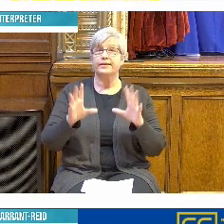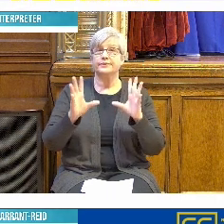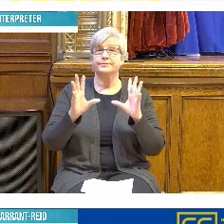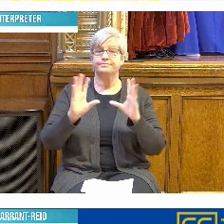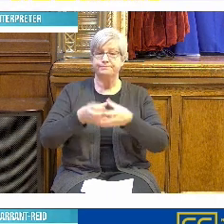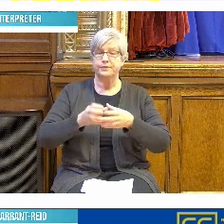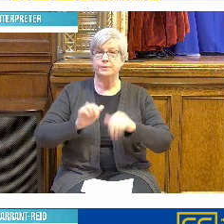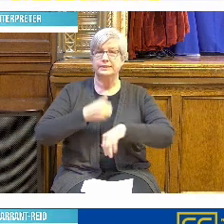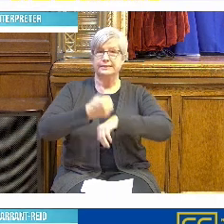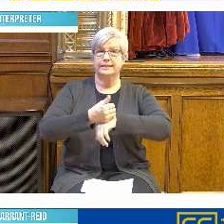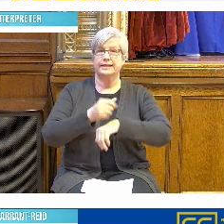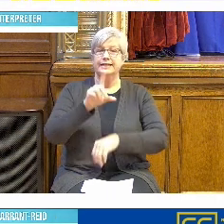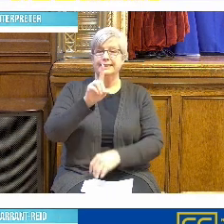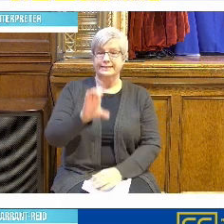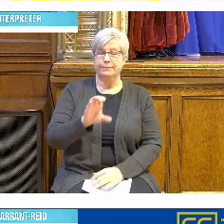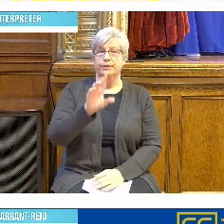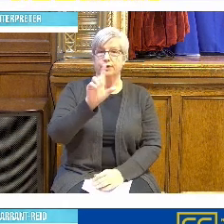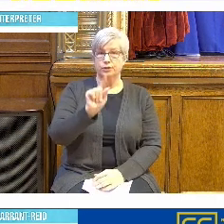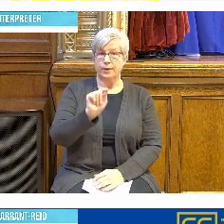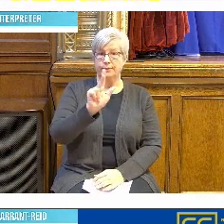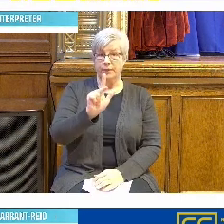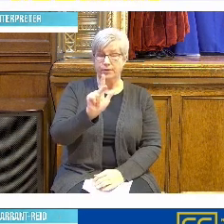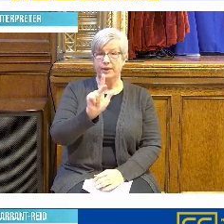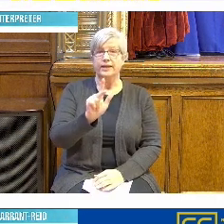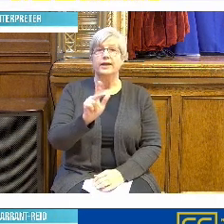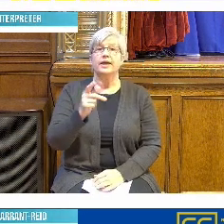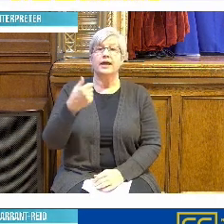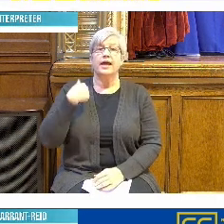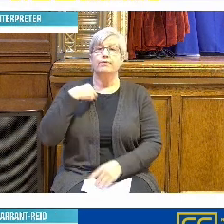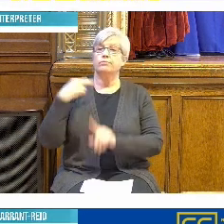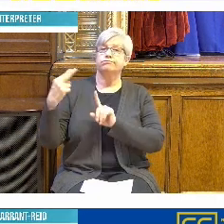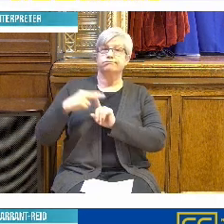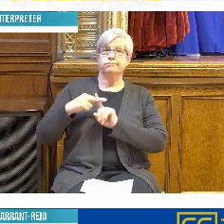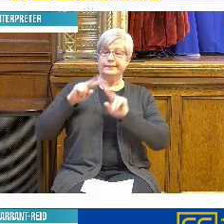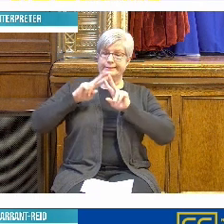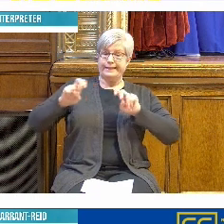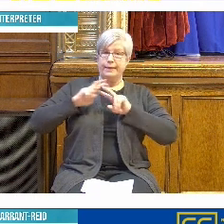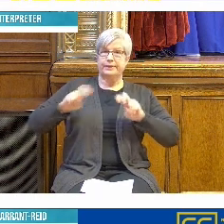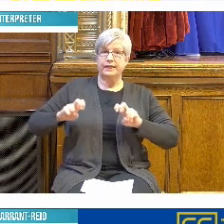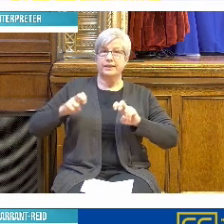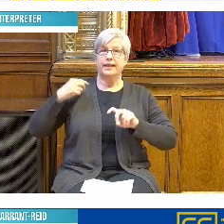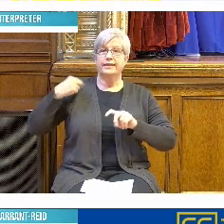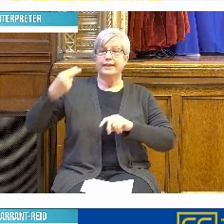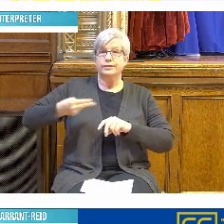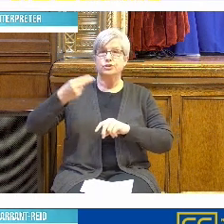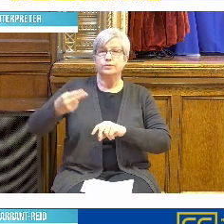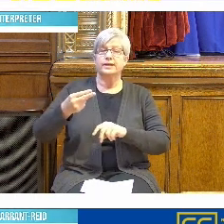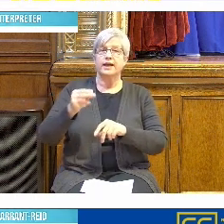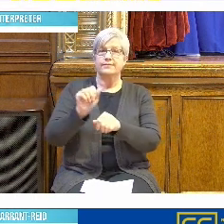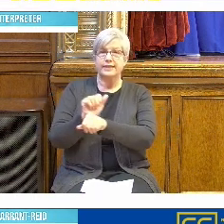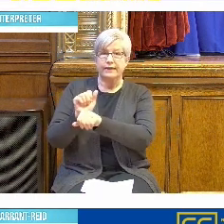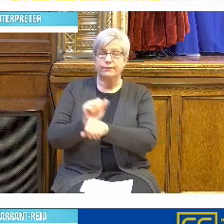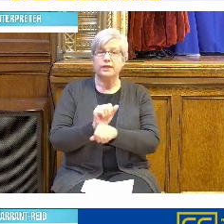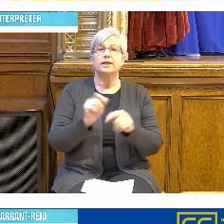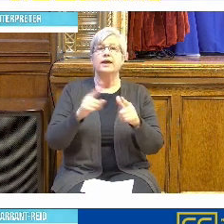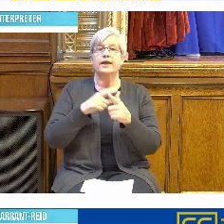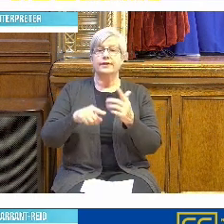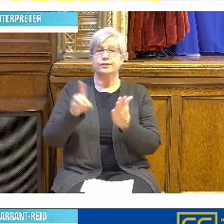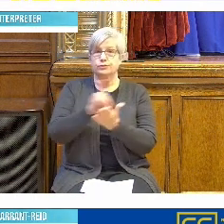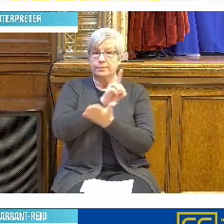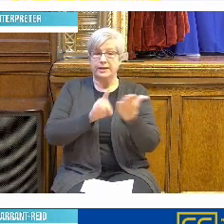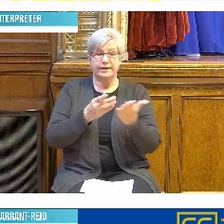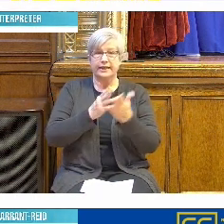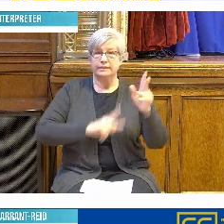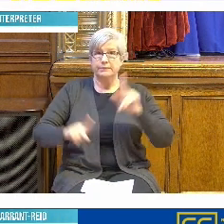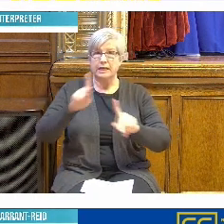in December of 2023, and we were tasked with examining the legacy of slavery, the subsequent discrimination against